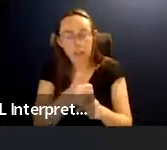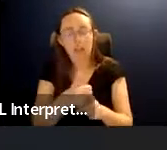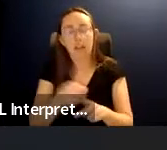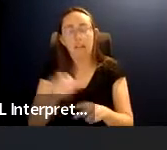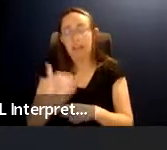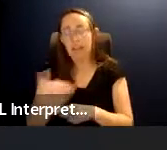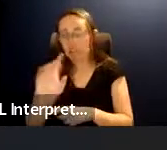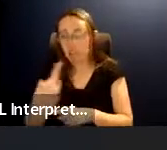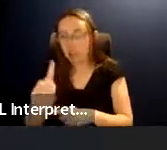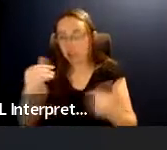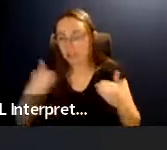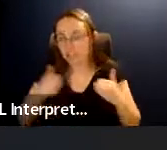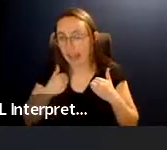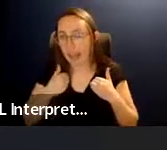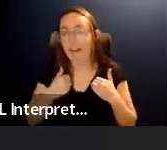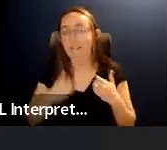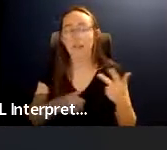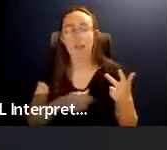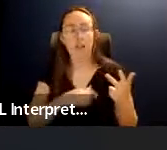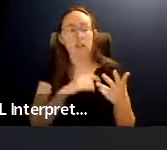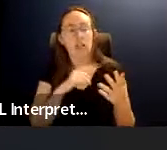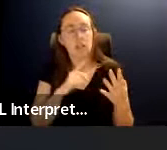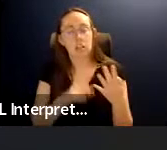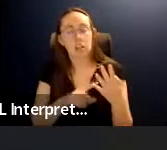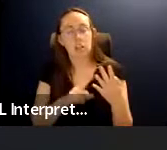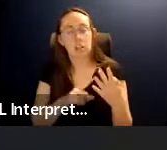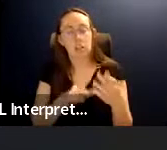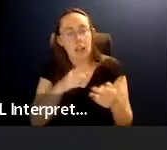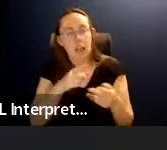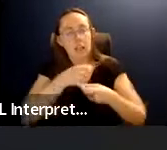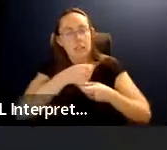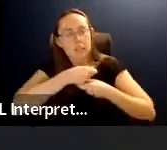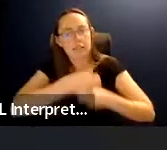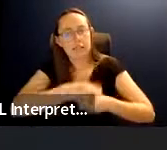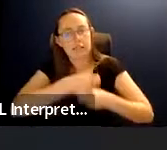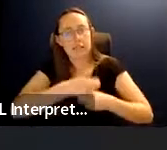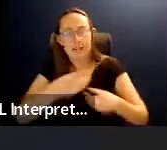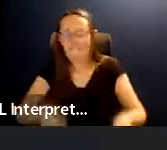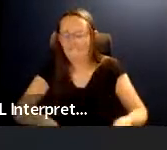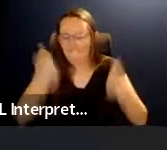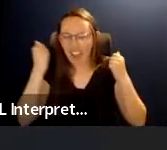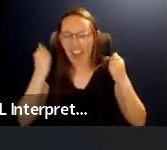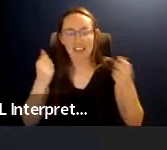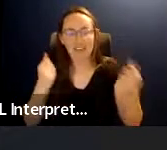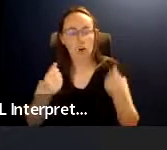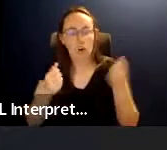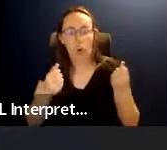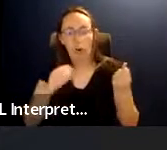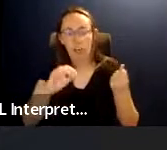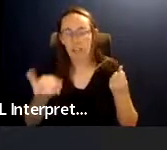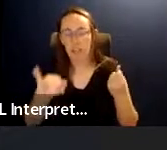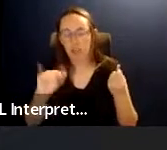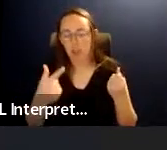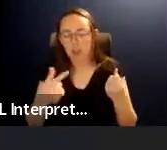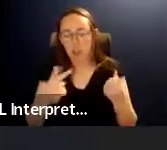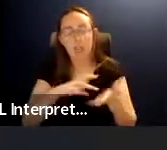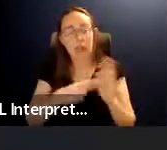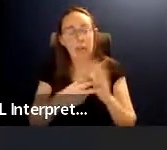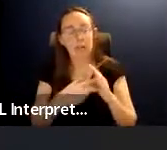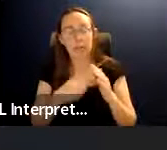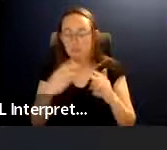intellectual disabilities, creating a really fast holding jig speeds up the